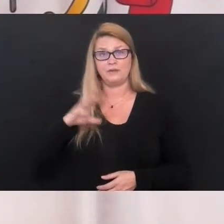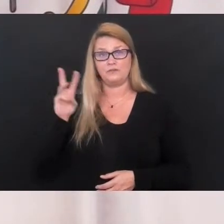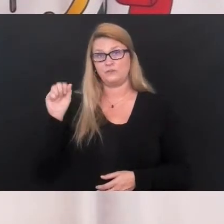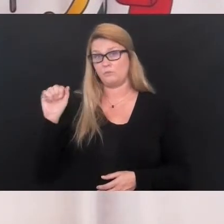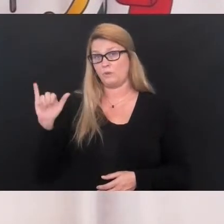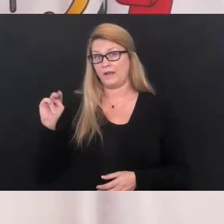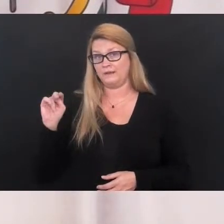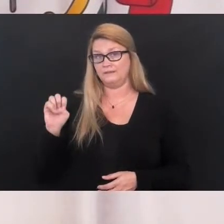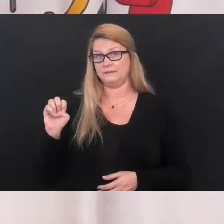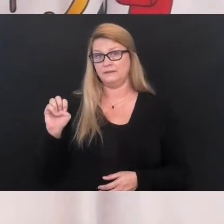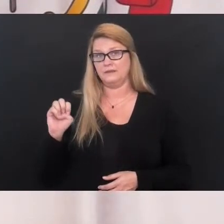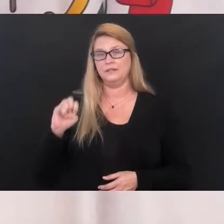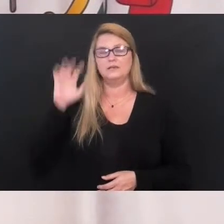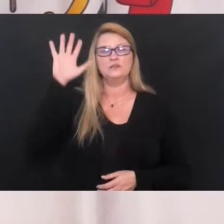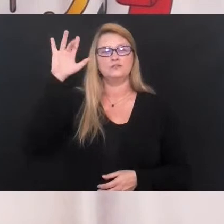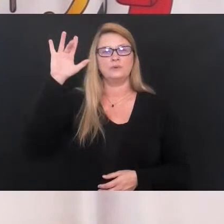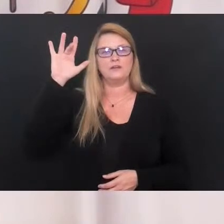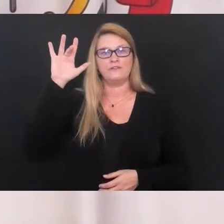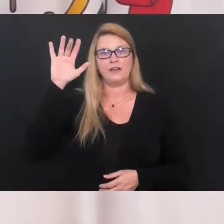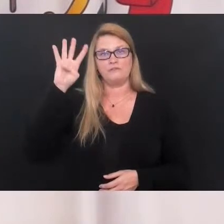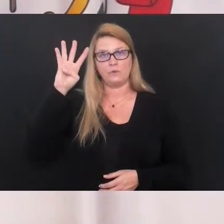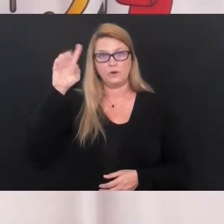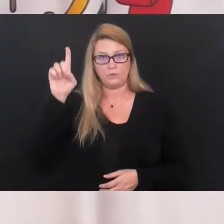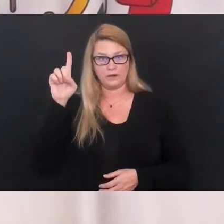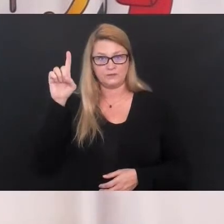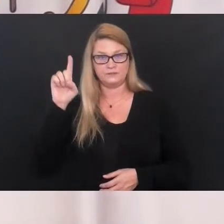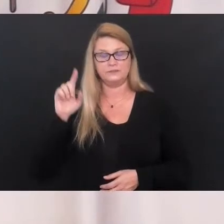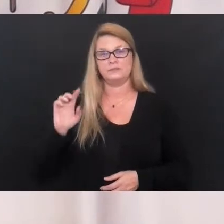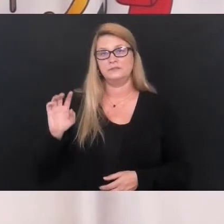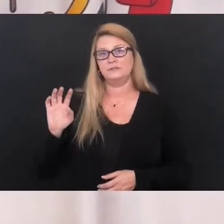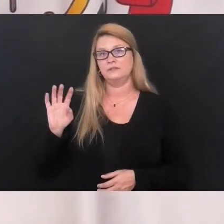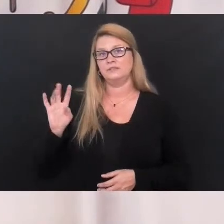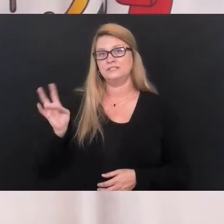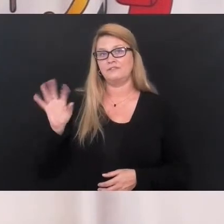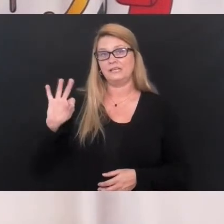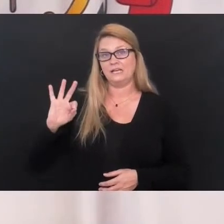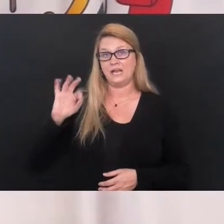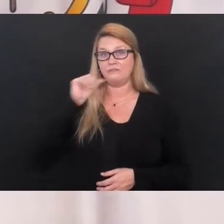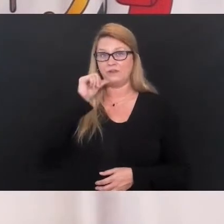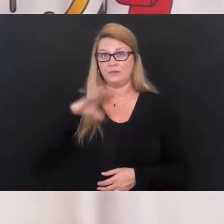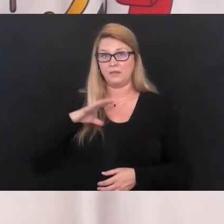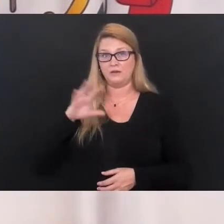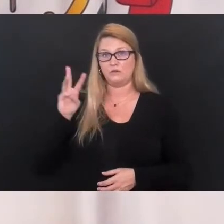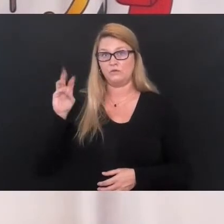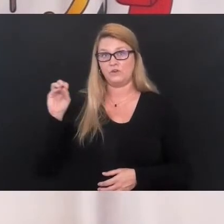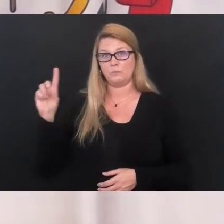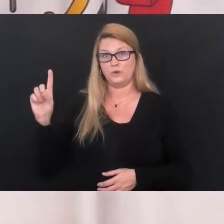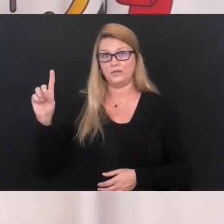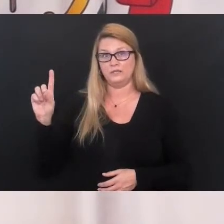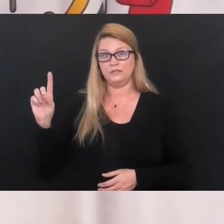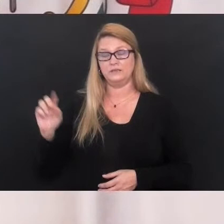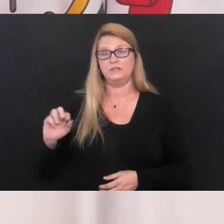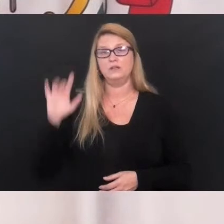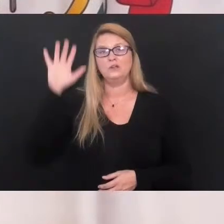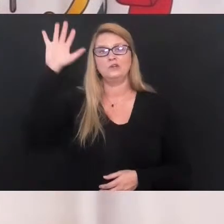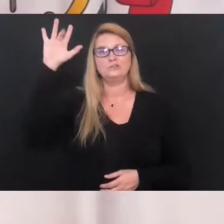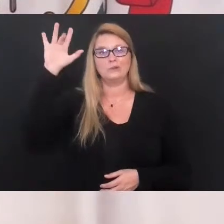Wayne County. Our 2,541st death is a 79-year-old female from Wood County.